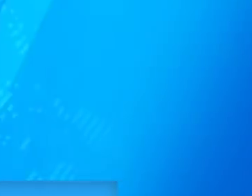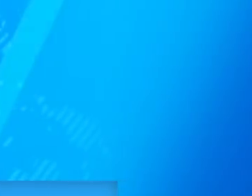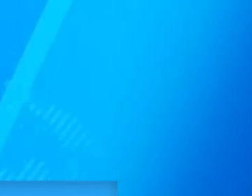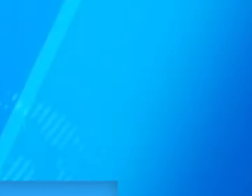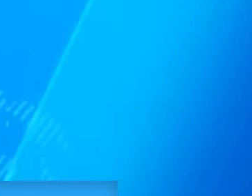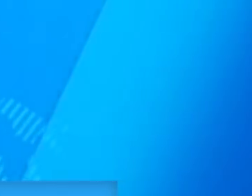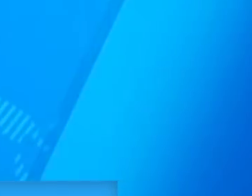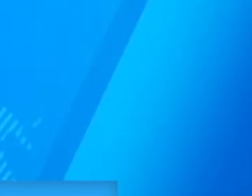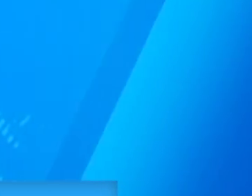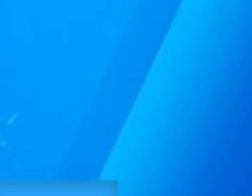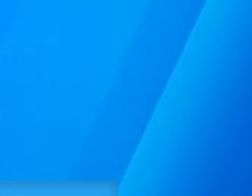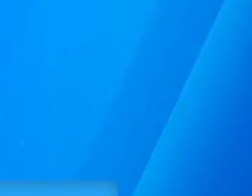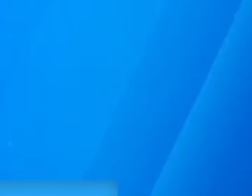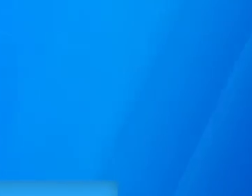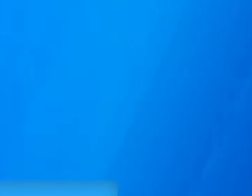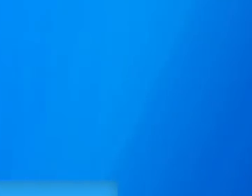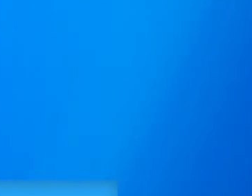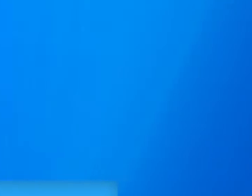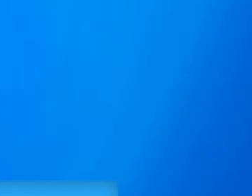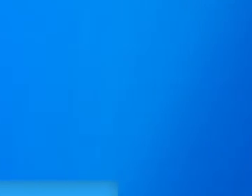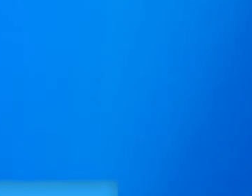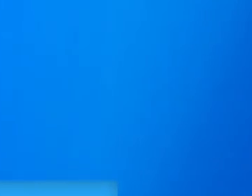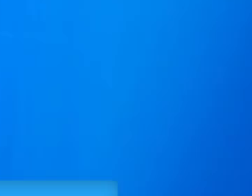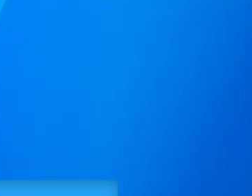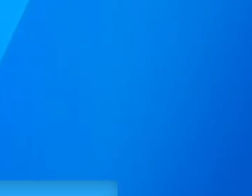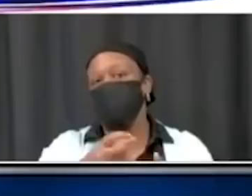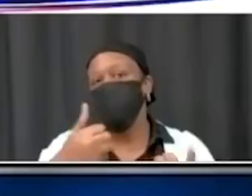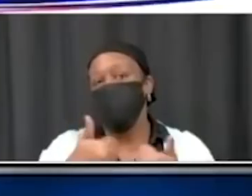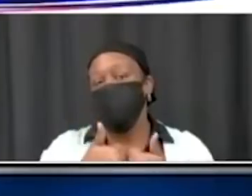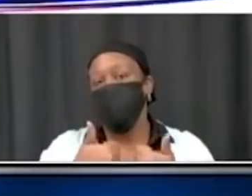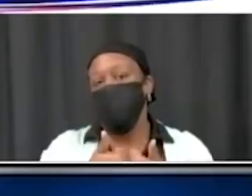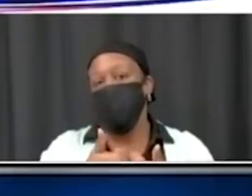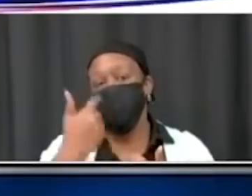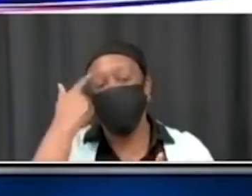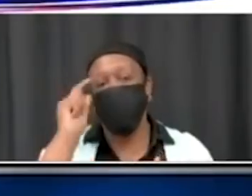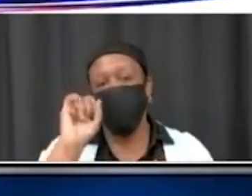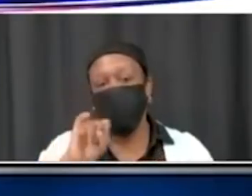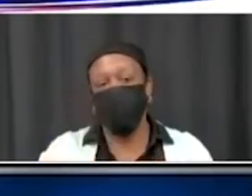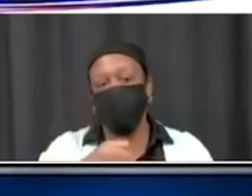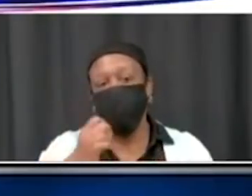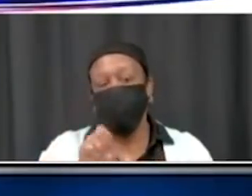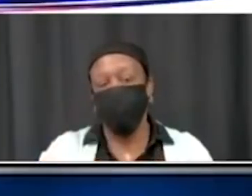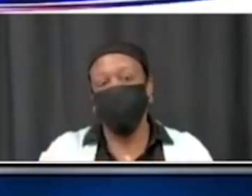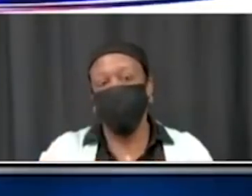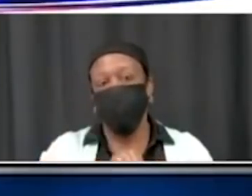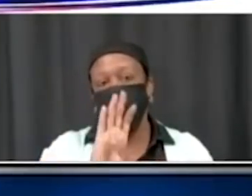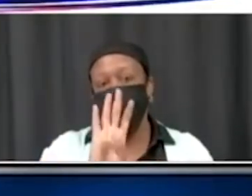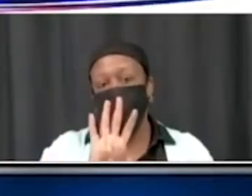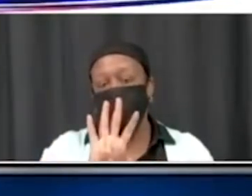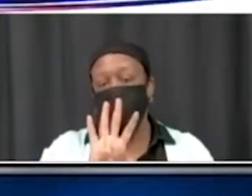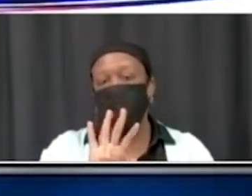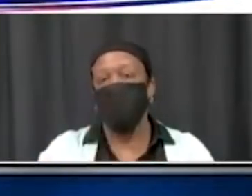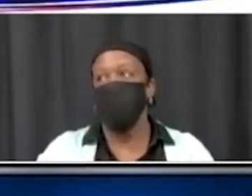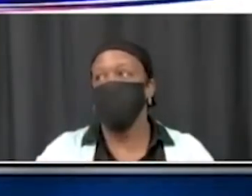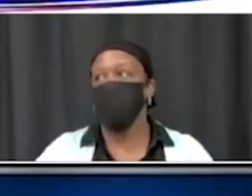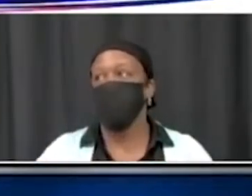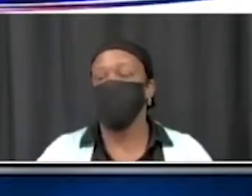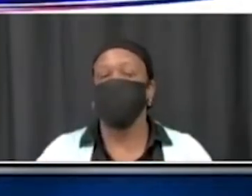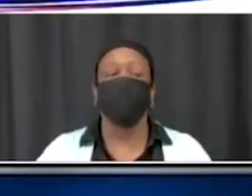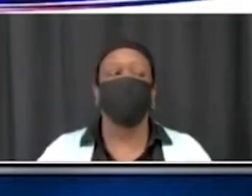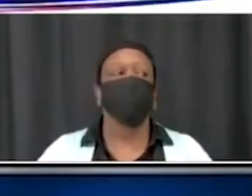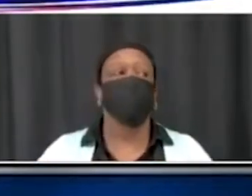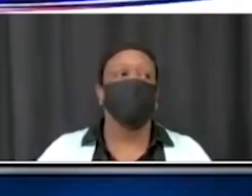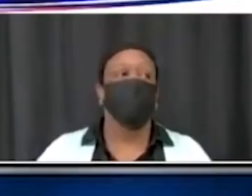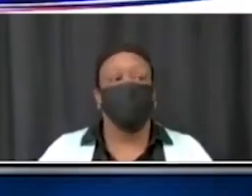will enforce the law. Glenn Bart reports. Persons who contravened or failed to comply with the provisions